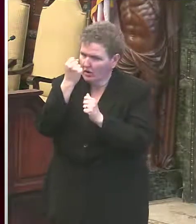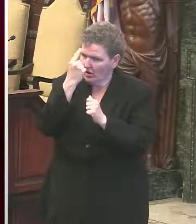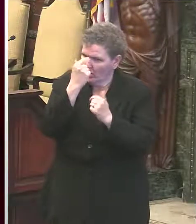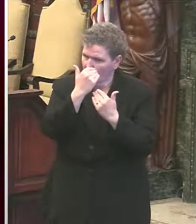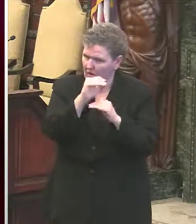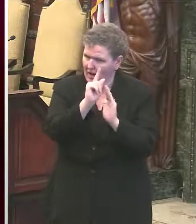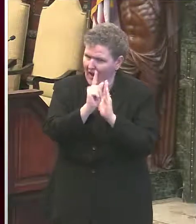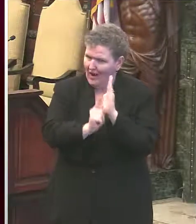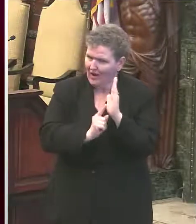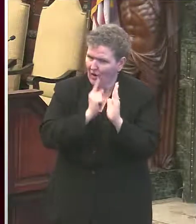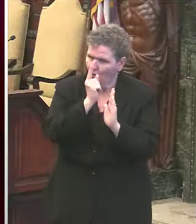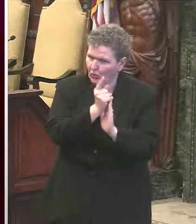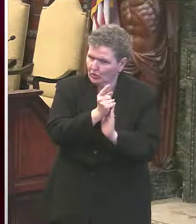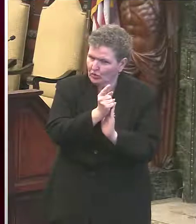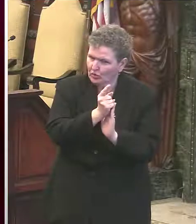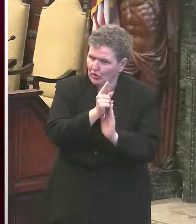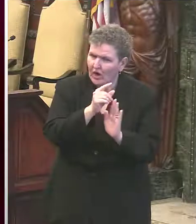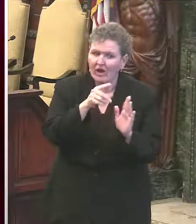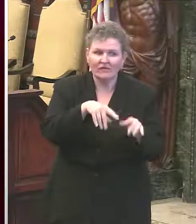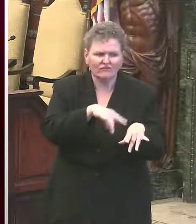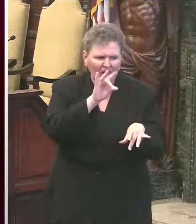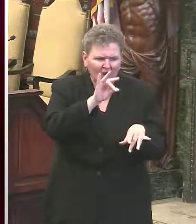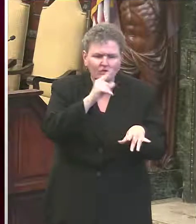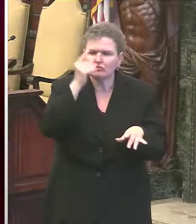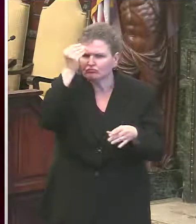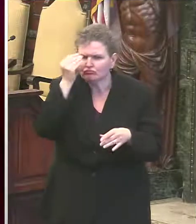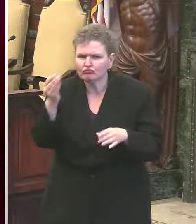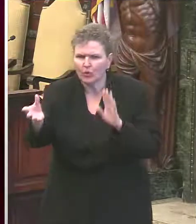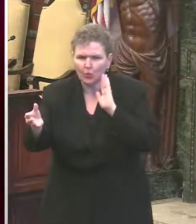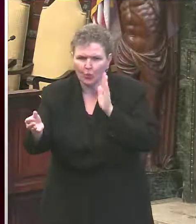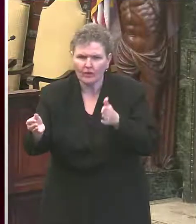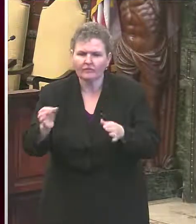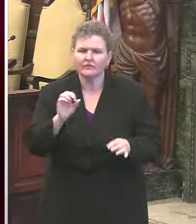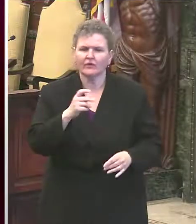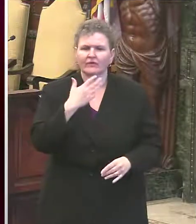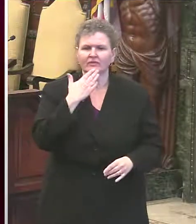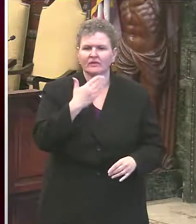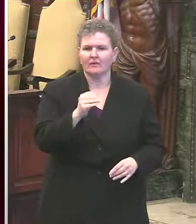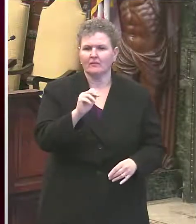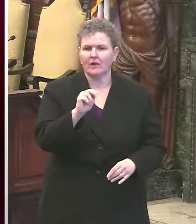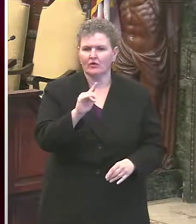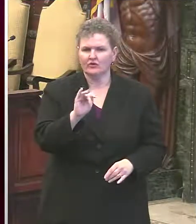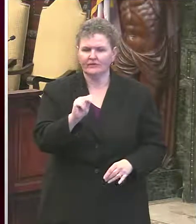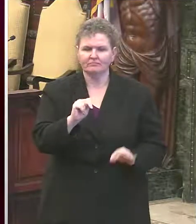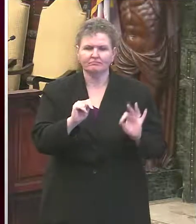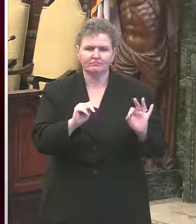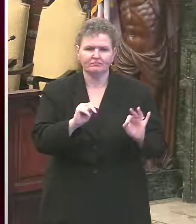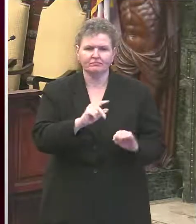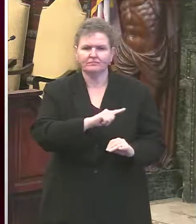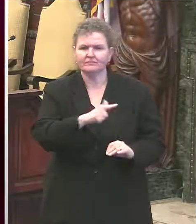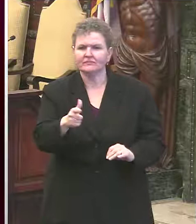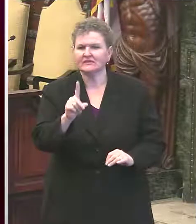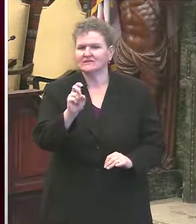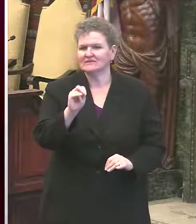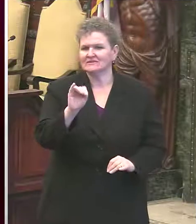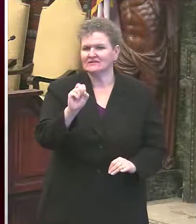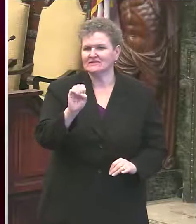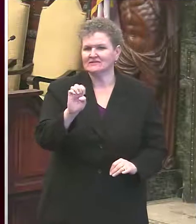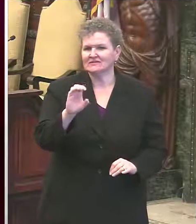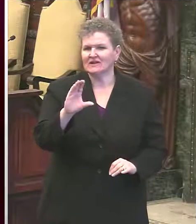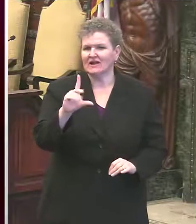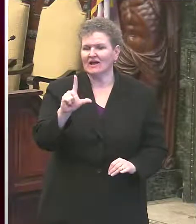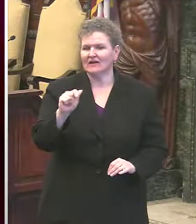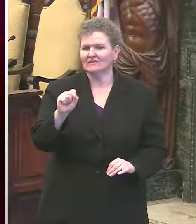that. Thank you. That was it. Thank you so much, Martin. Next up, I have Denise Clay from the Philadelphia Sunday